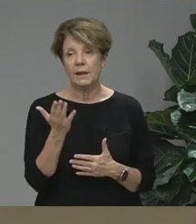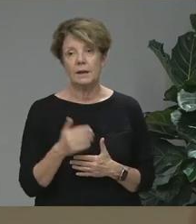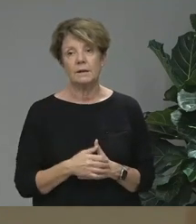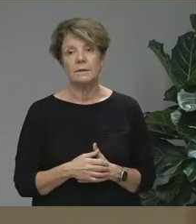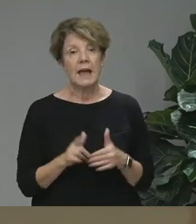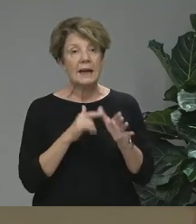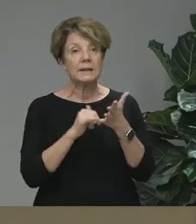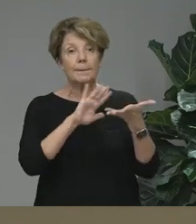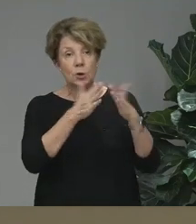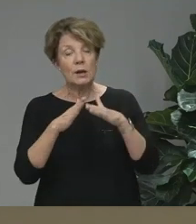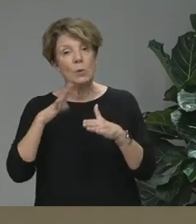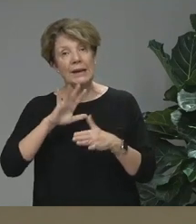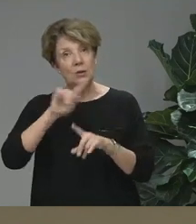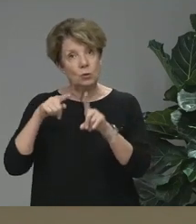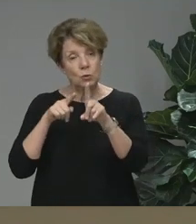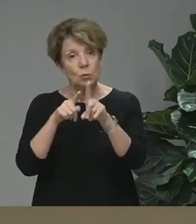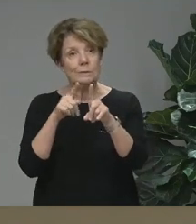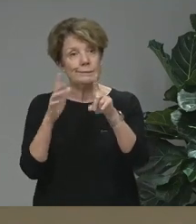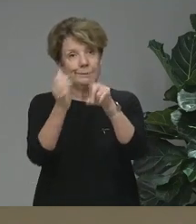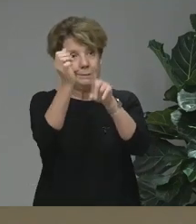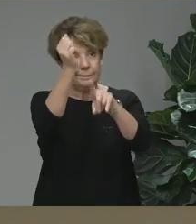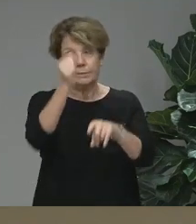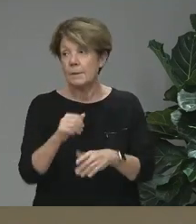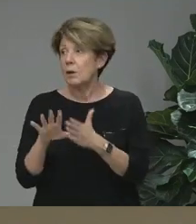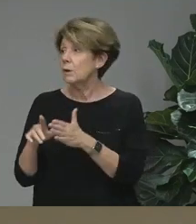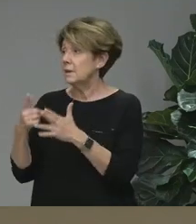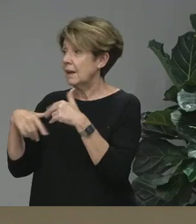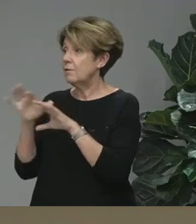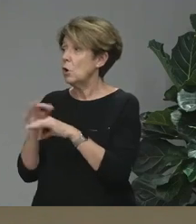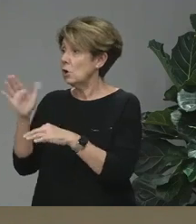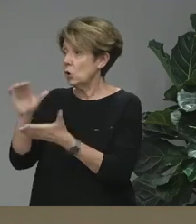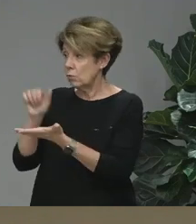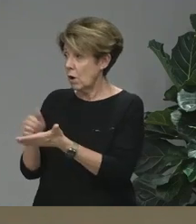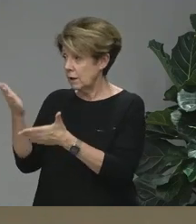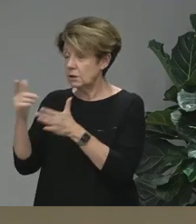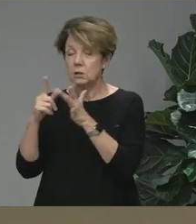we need to continue to pursue. Because otherwise, you're dead right, John,